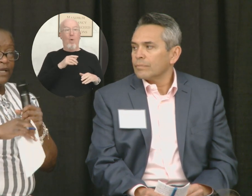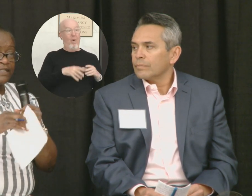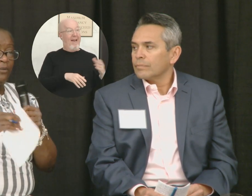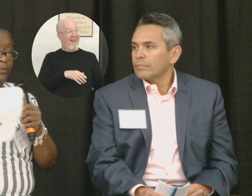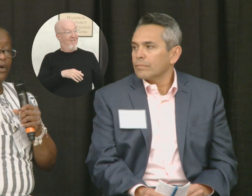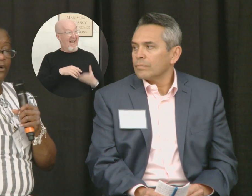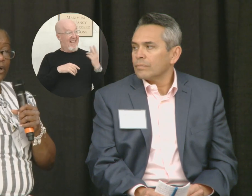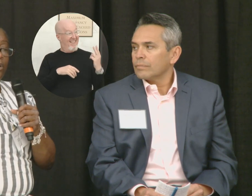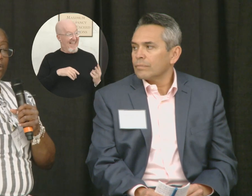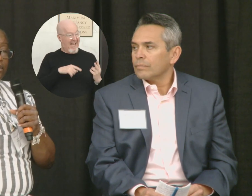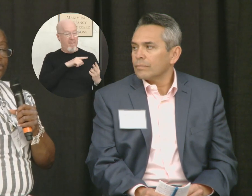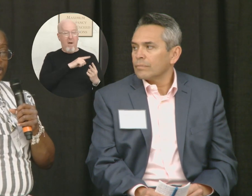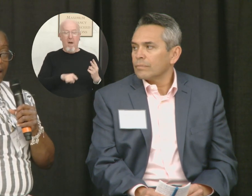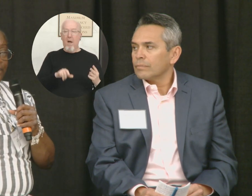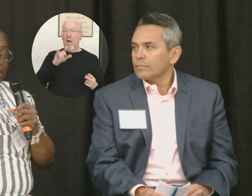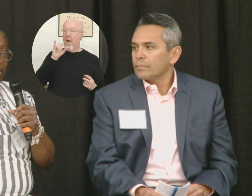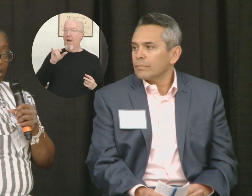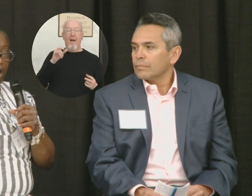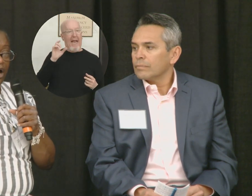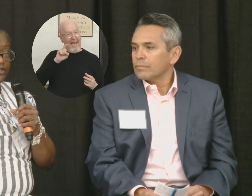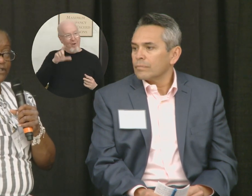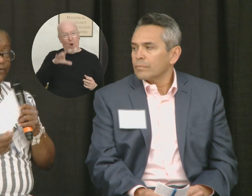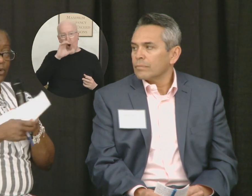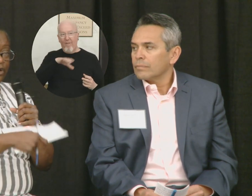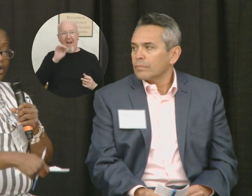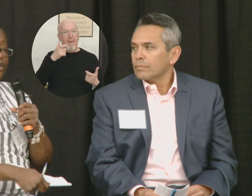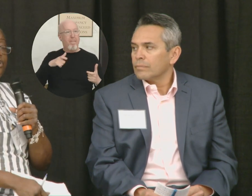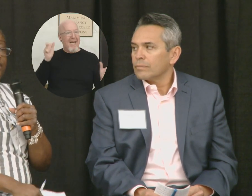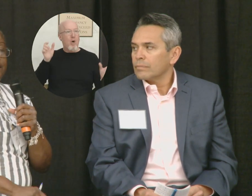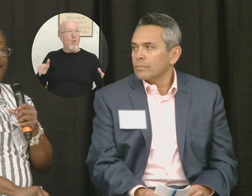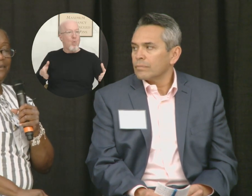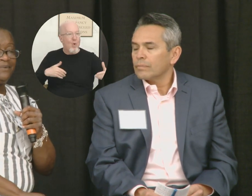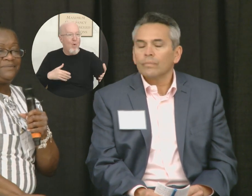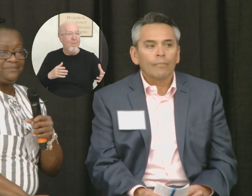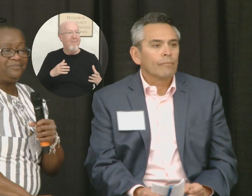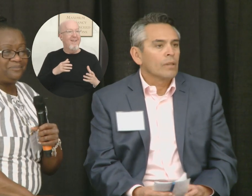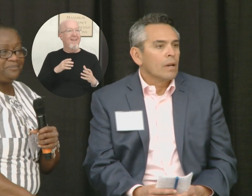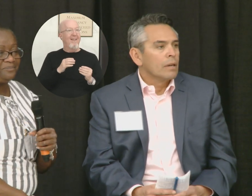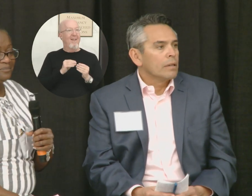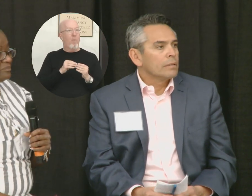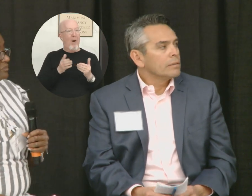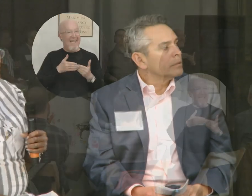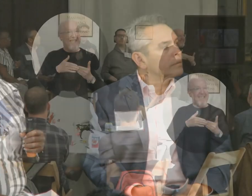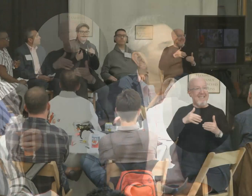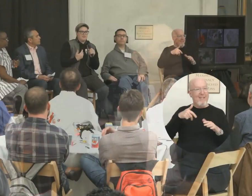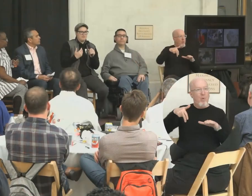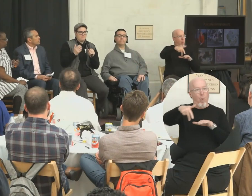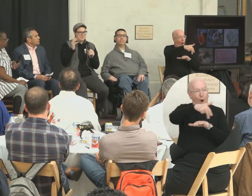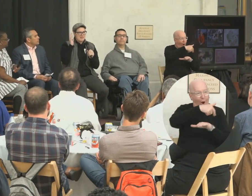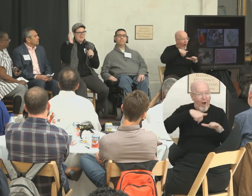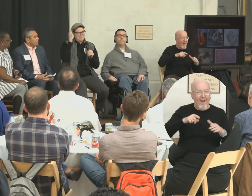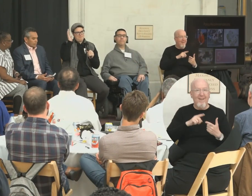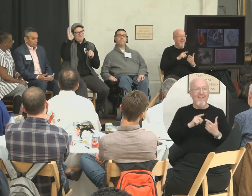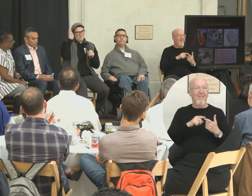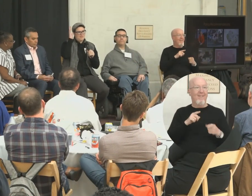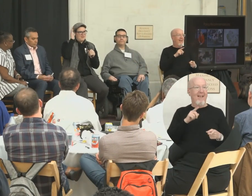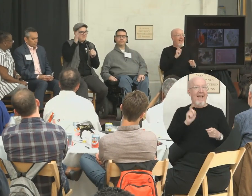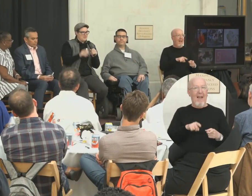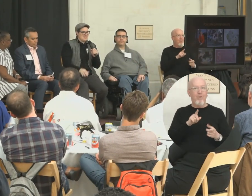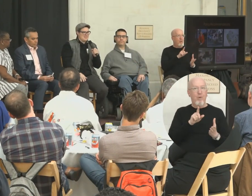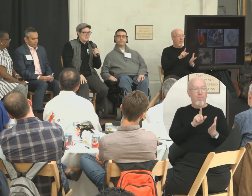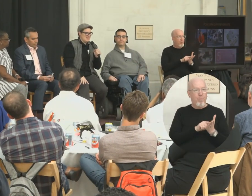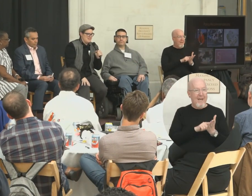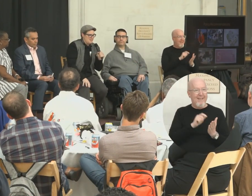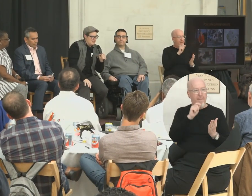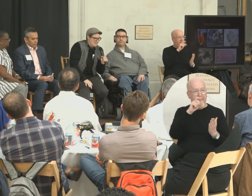the voice that we were championing our causes for to the table. And I would add to one of my